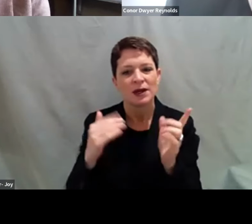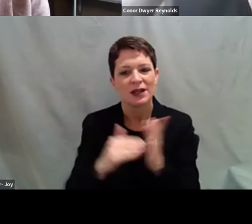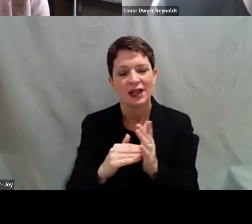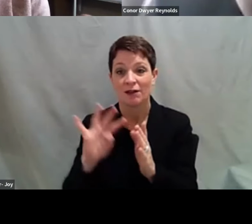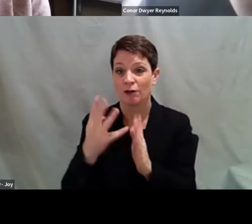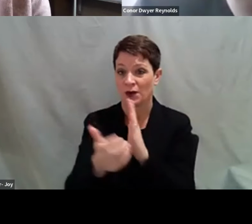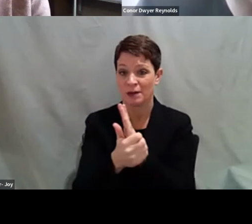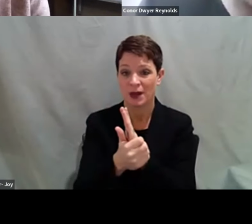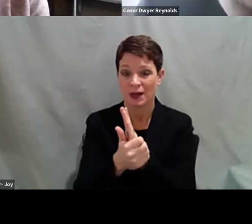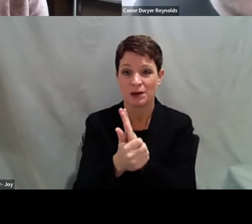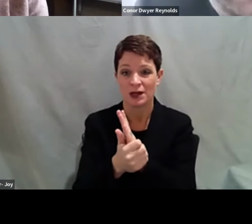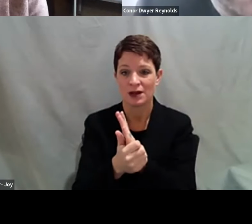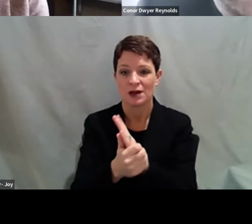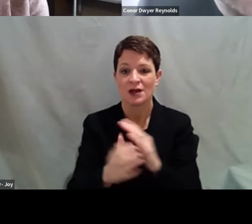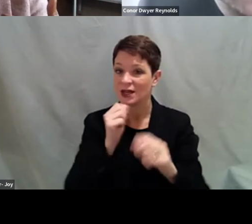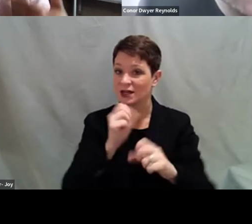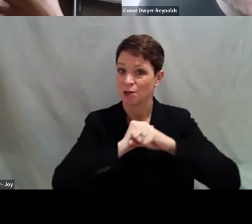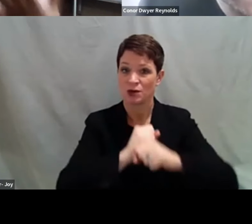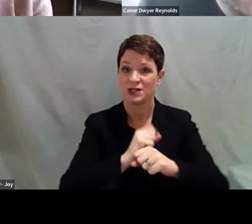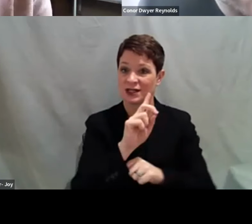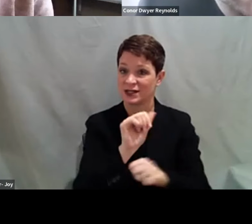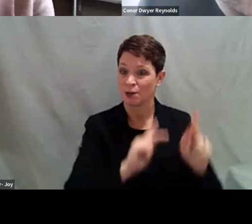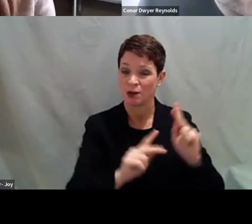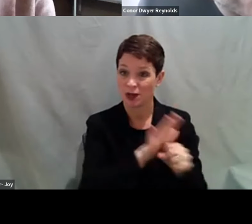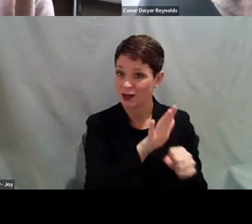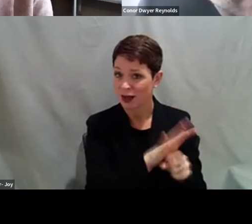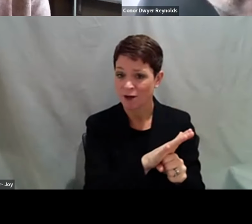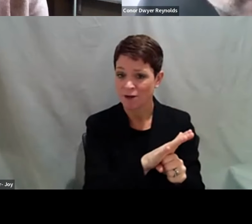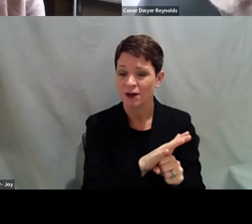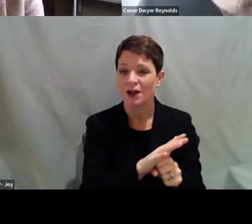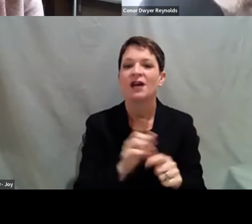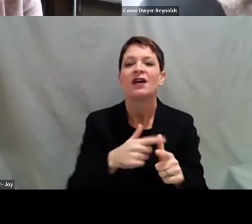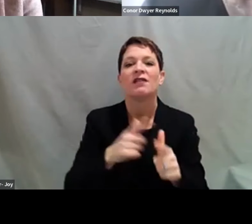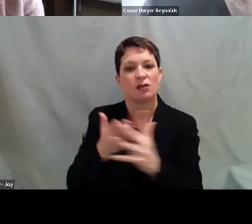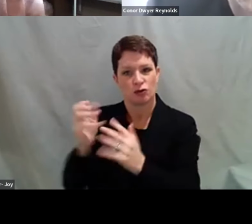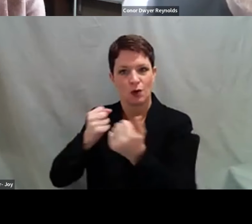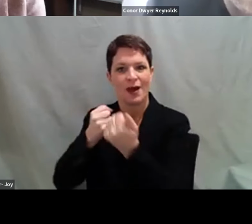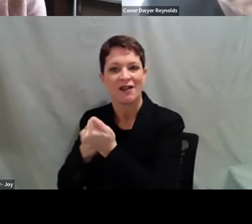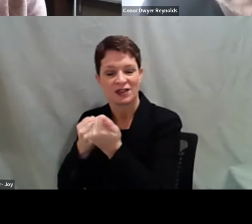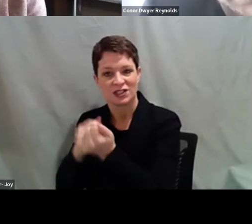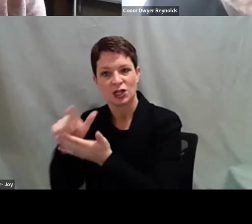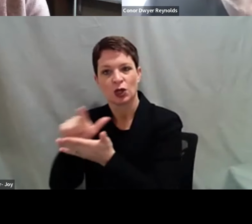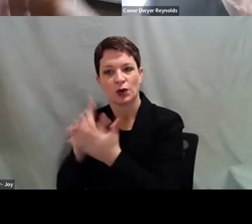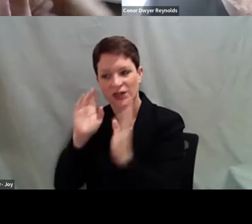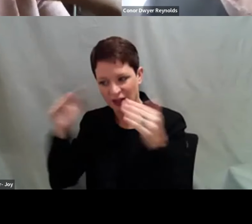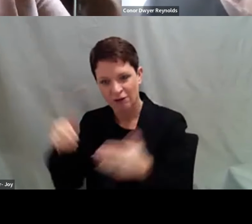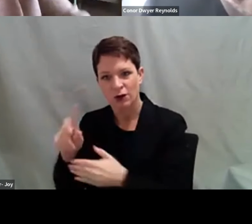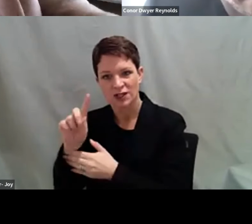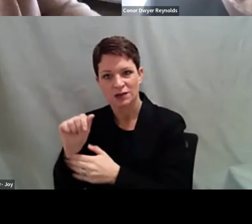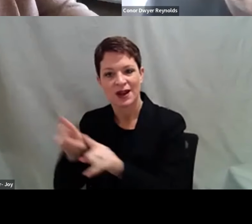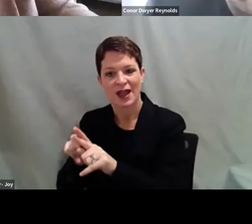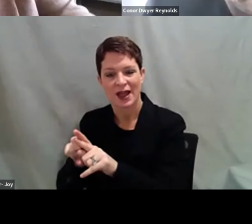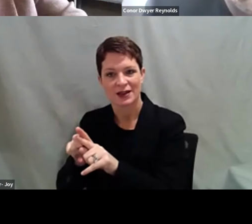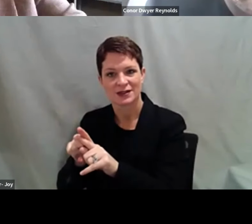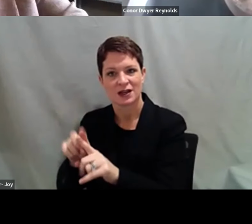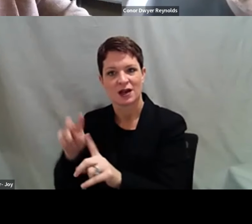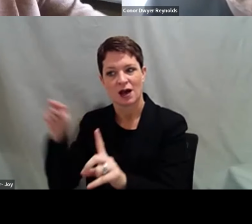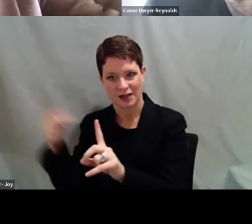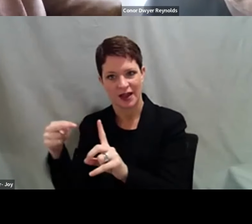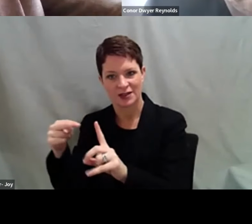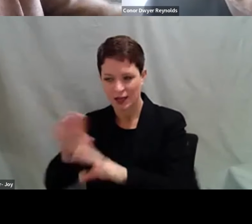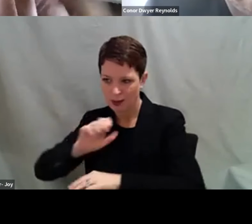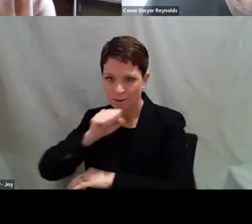Amendment underprotects the rights of disabled people, there's a way that through advocacy, attorneys can center disability as a lens and push back against